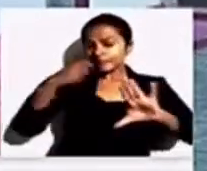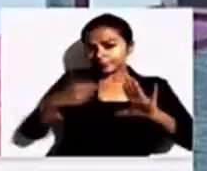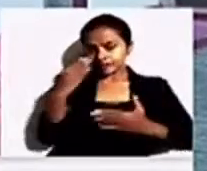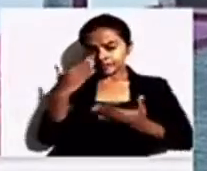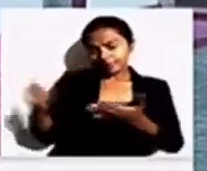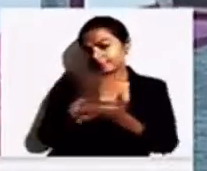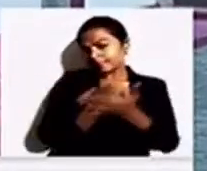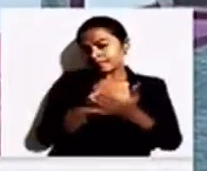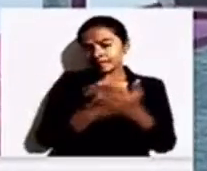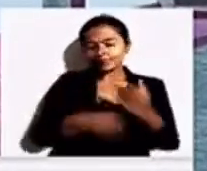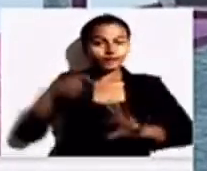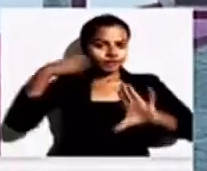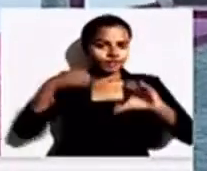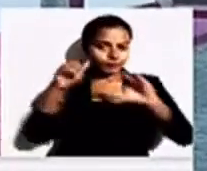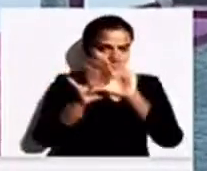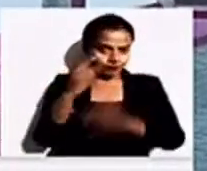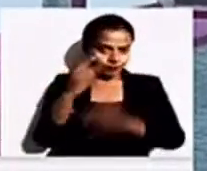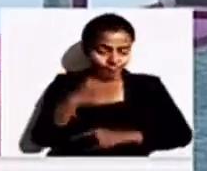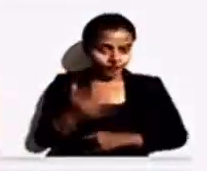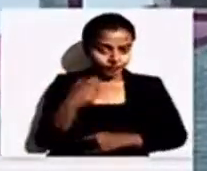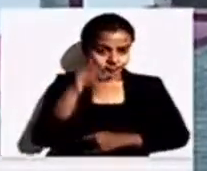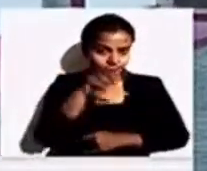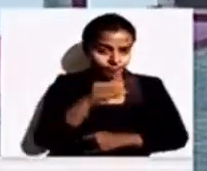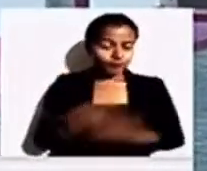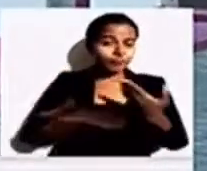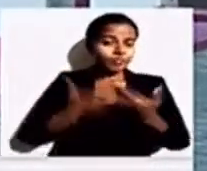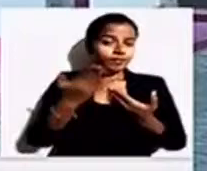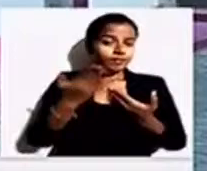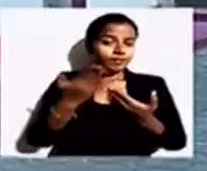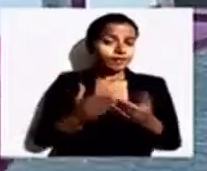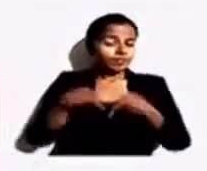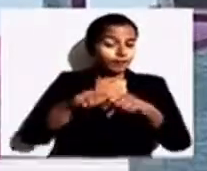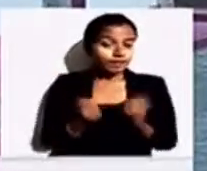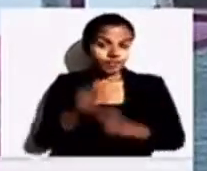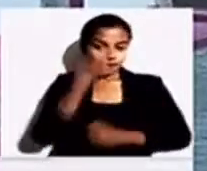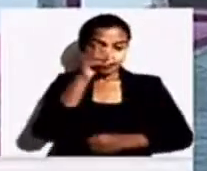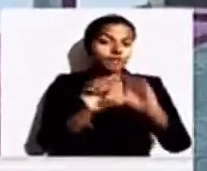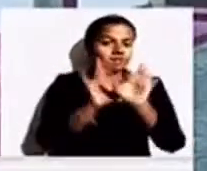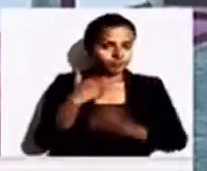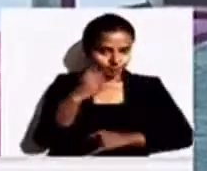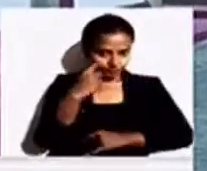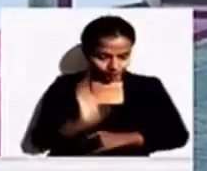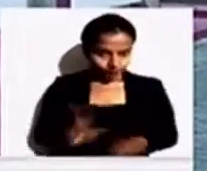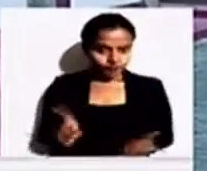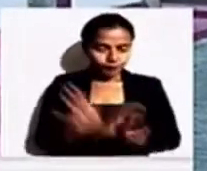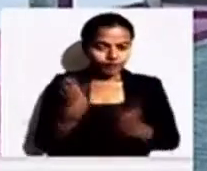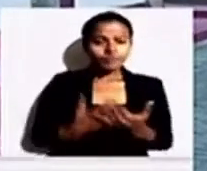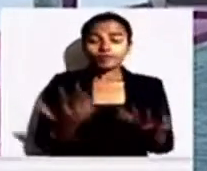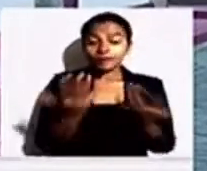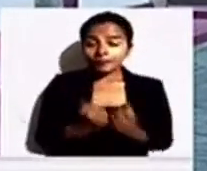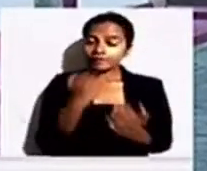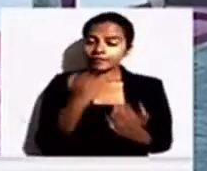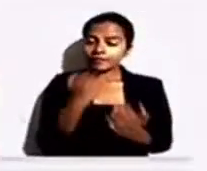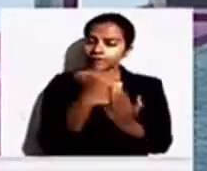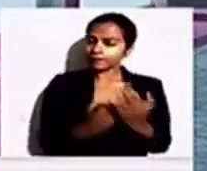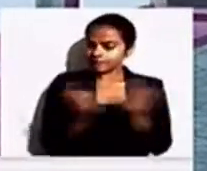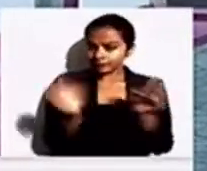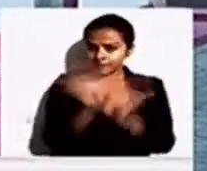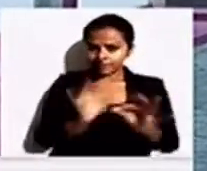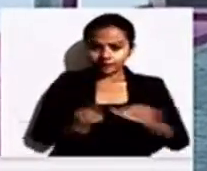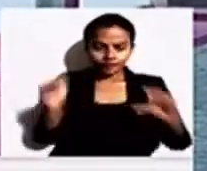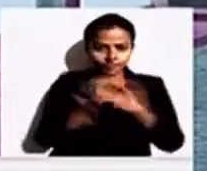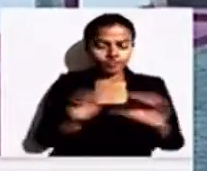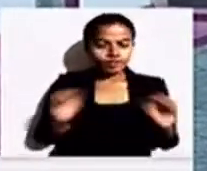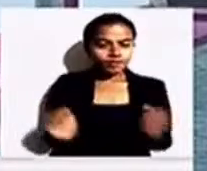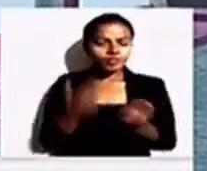should have tried to bring the situation under control. If they had taken the appropriate action, the unrest would not have aggravated. It is pathetic to listen